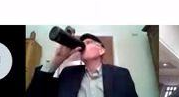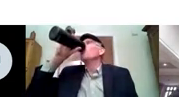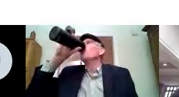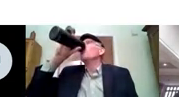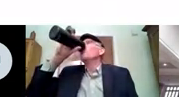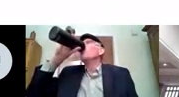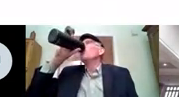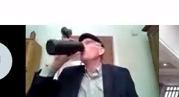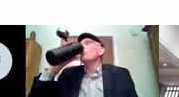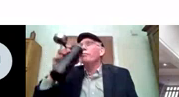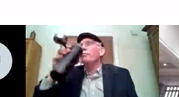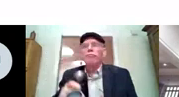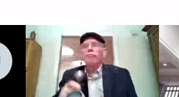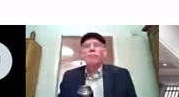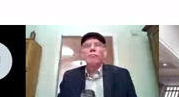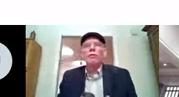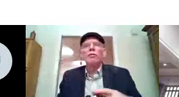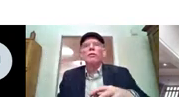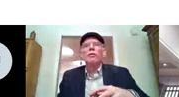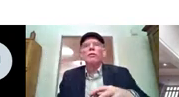here is one of those areas.